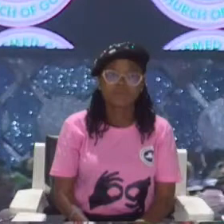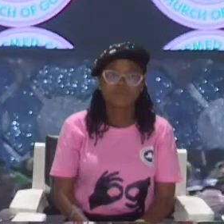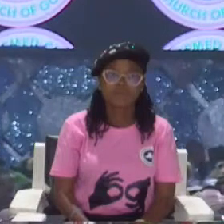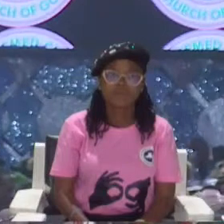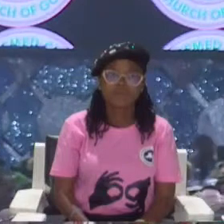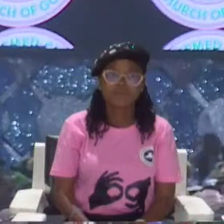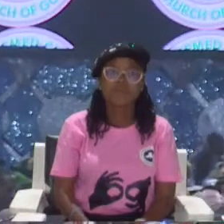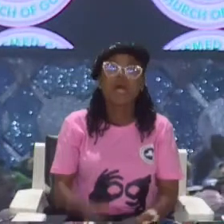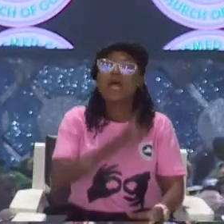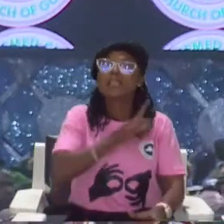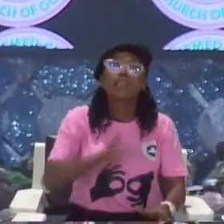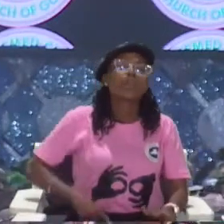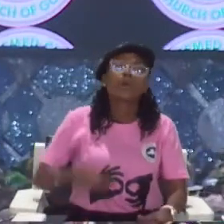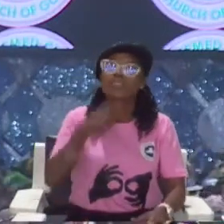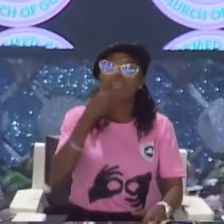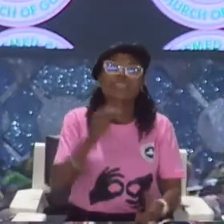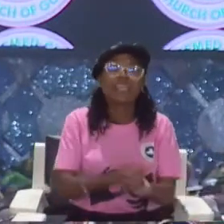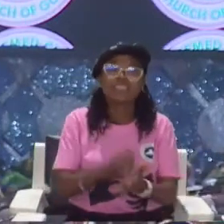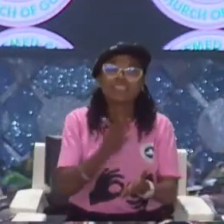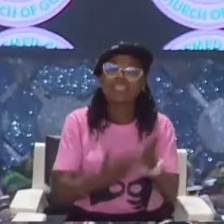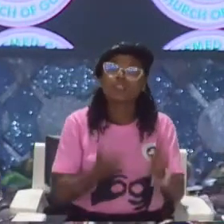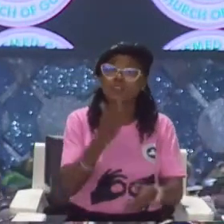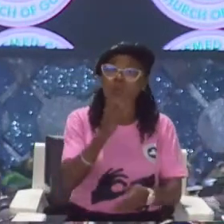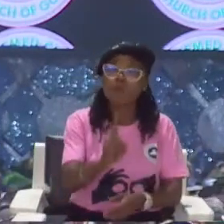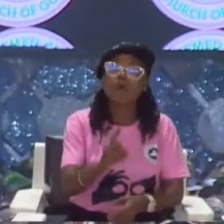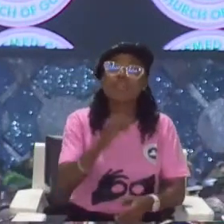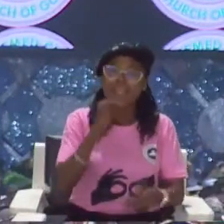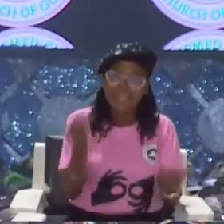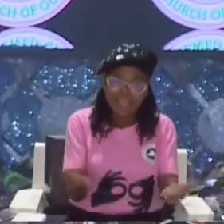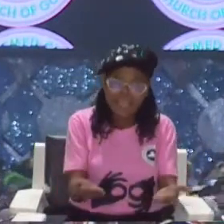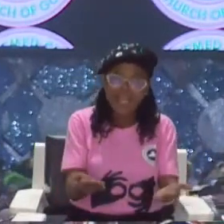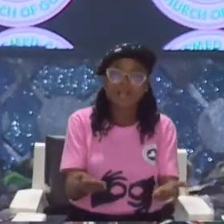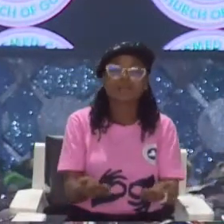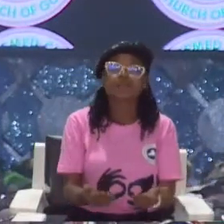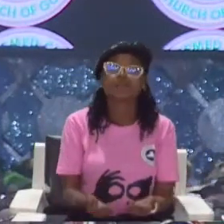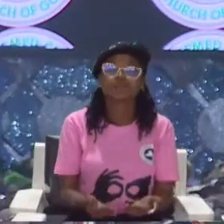The Lord says there's someone here. Oluwani eni kan be ni.